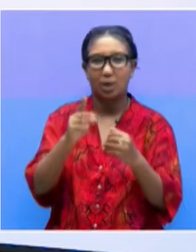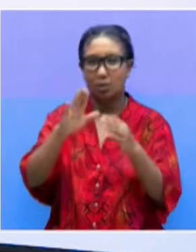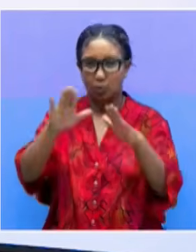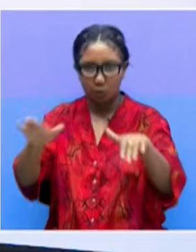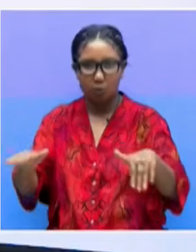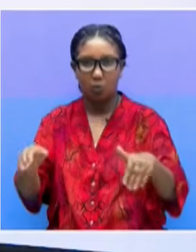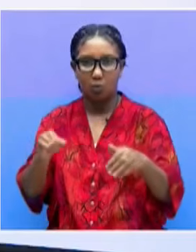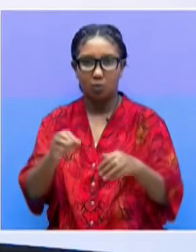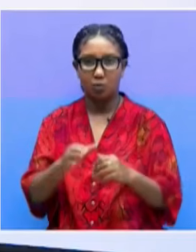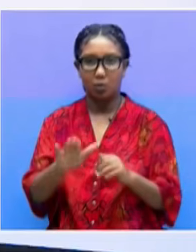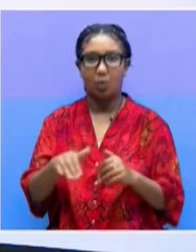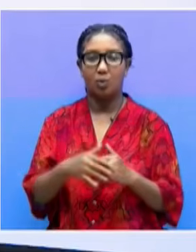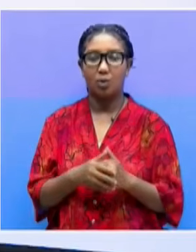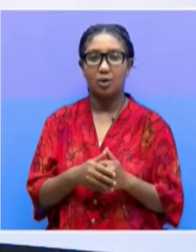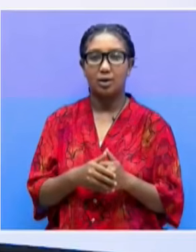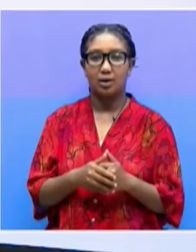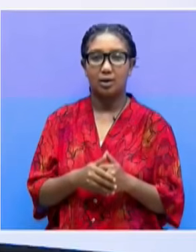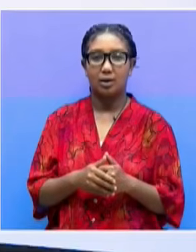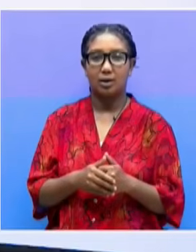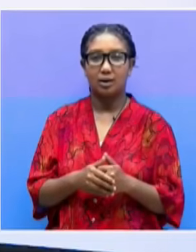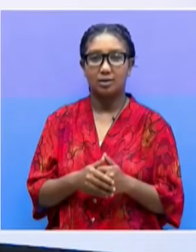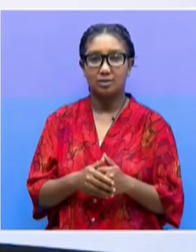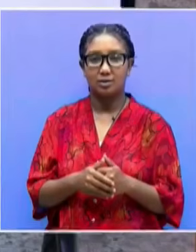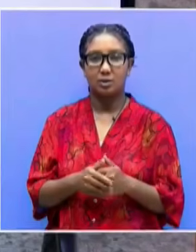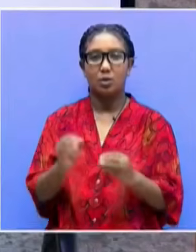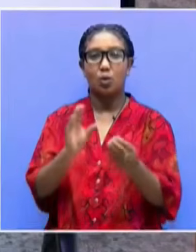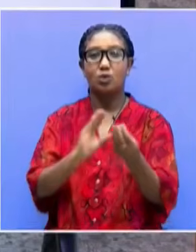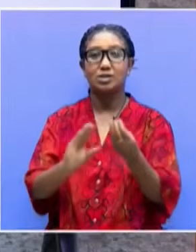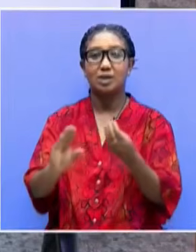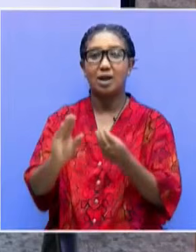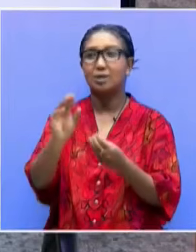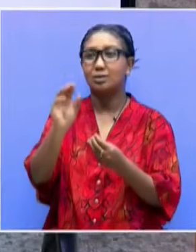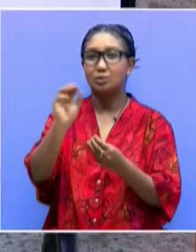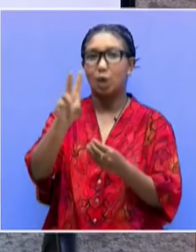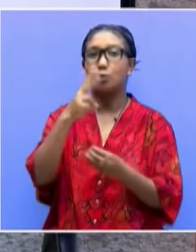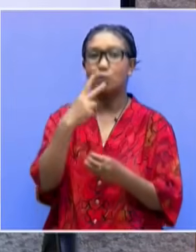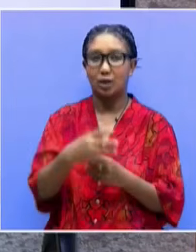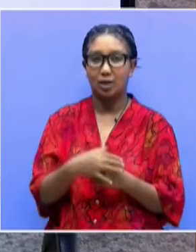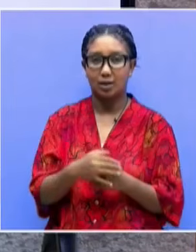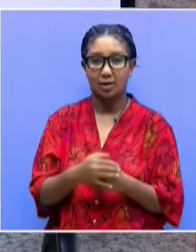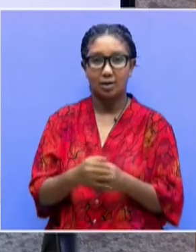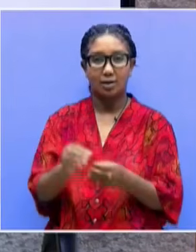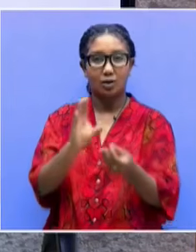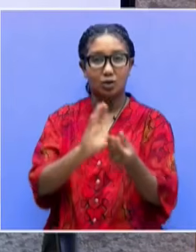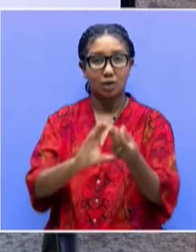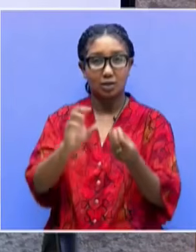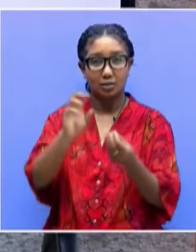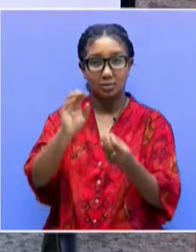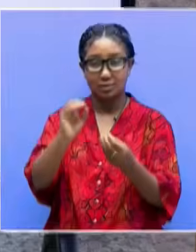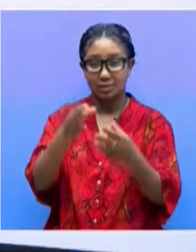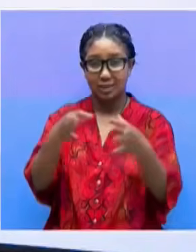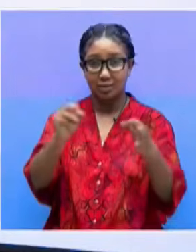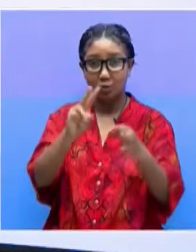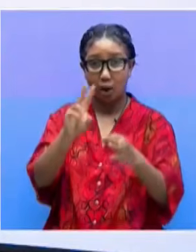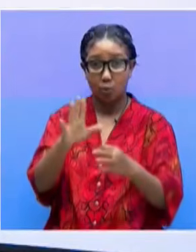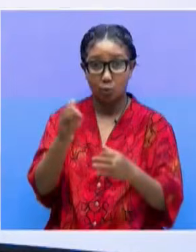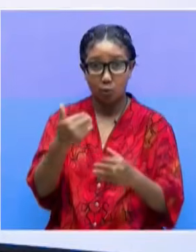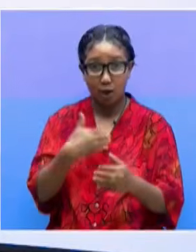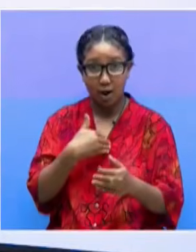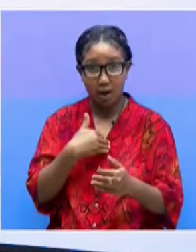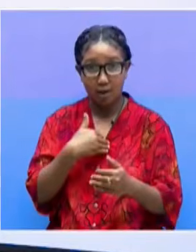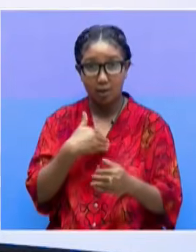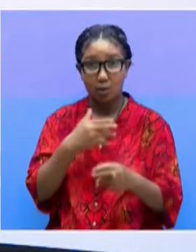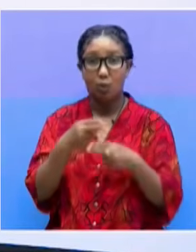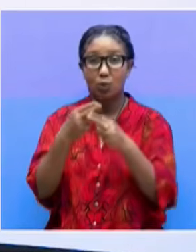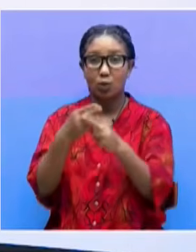right? Okay, let's come to conditional sentence type 2. In the case of conditional sentence type 2, or what we